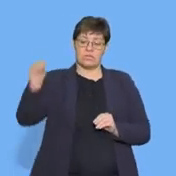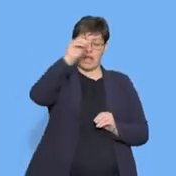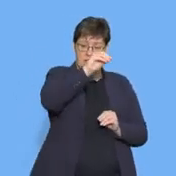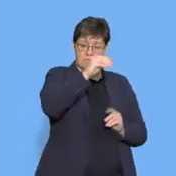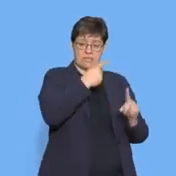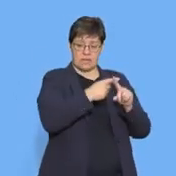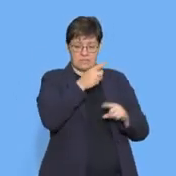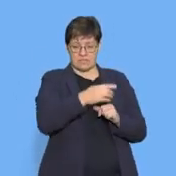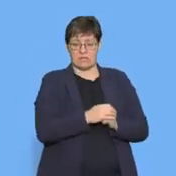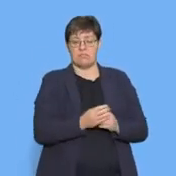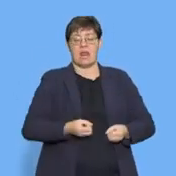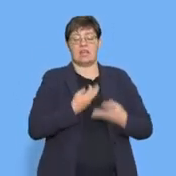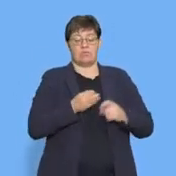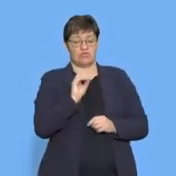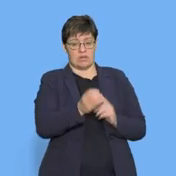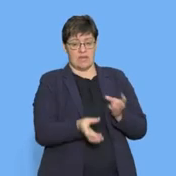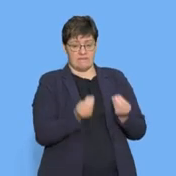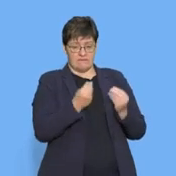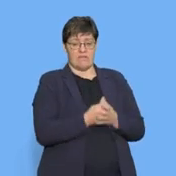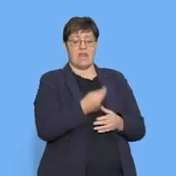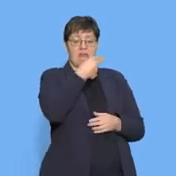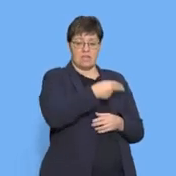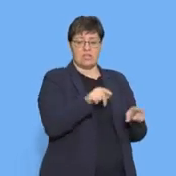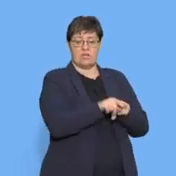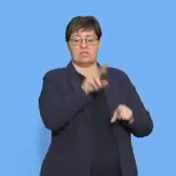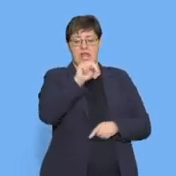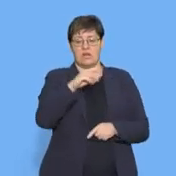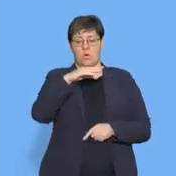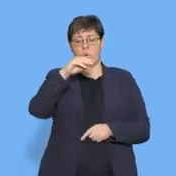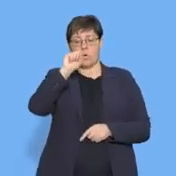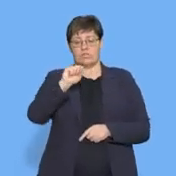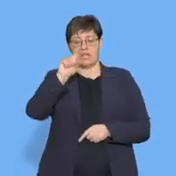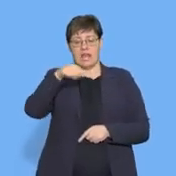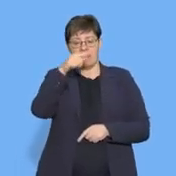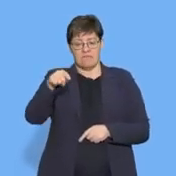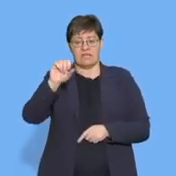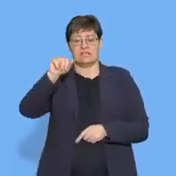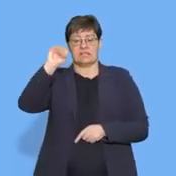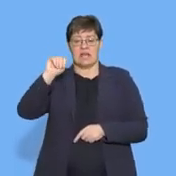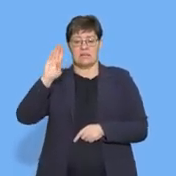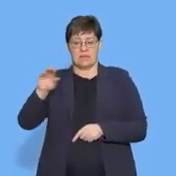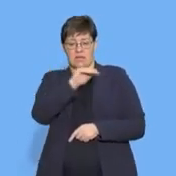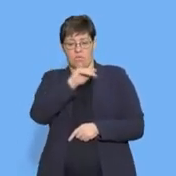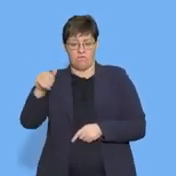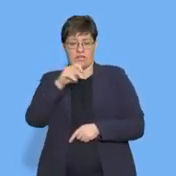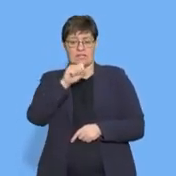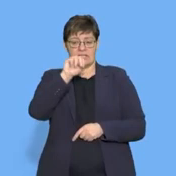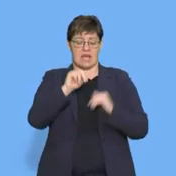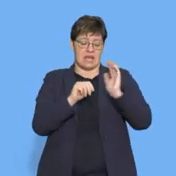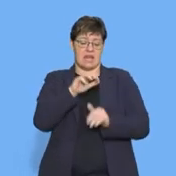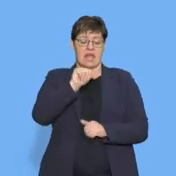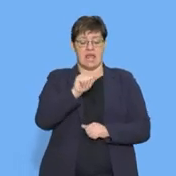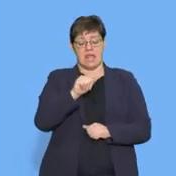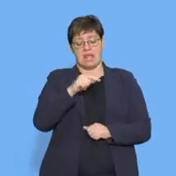here. So we end up with that expression, and that's exactly what they asked us to prove at the beginning. They wanted us to prove